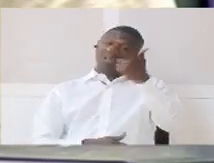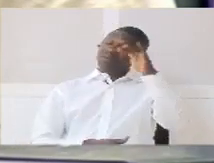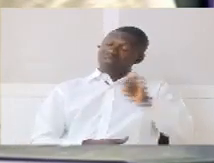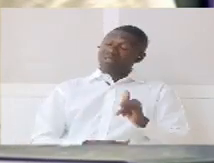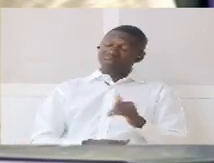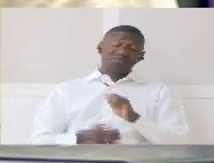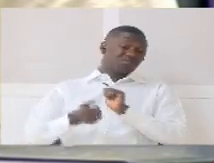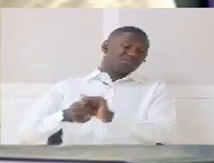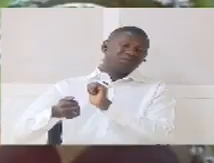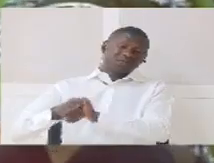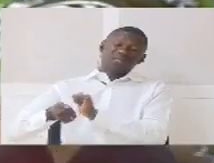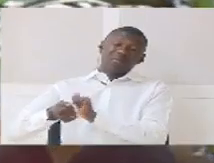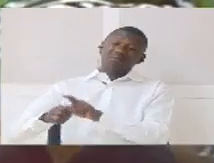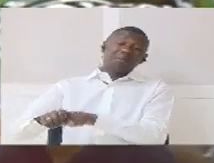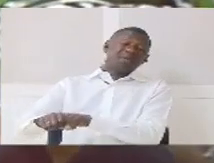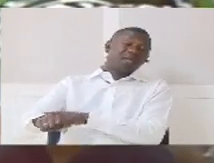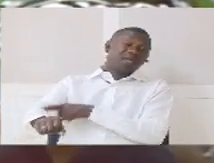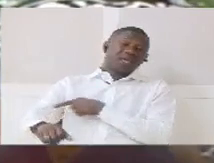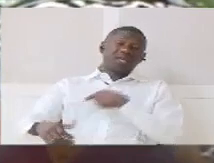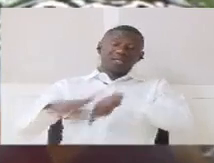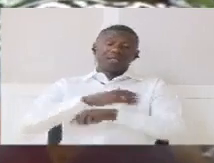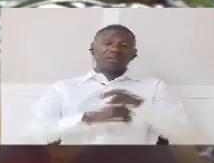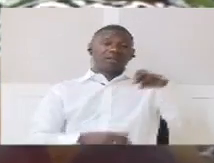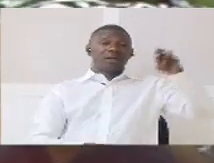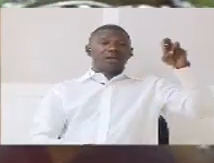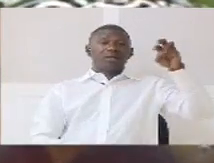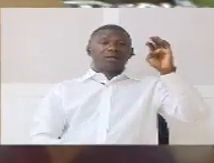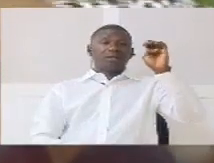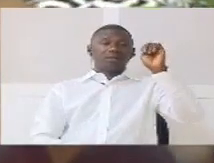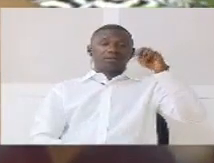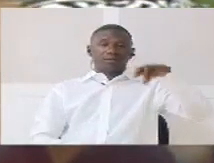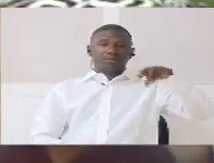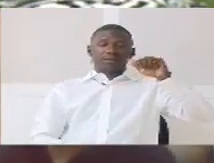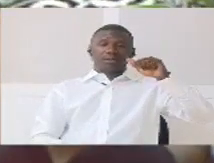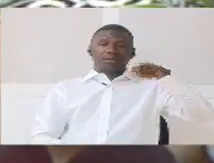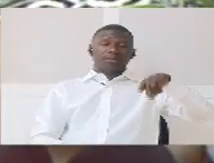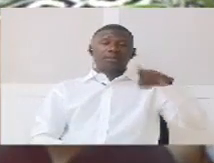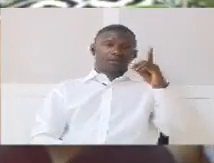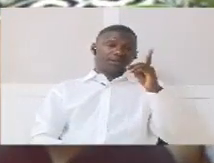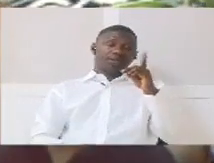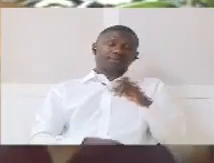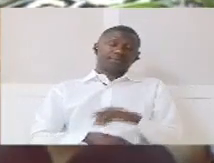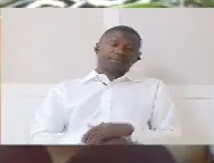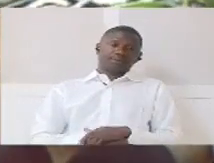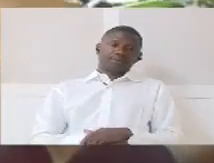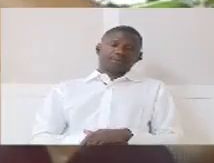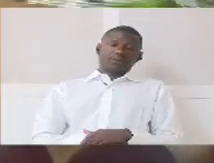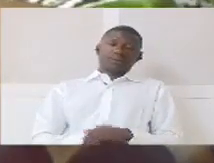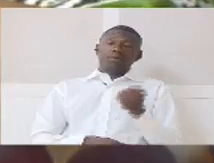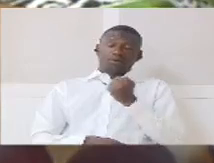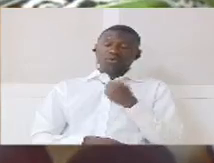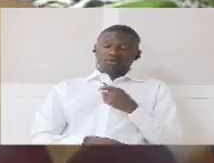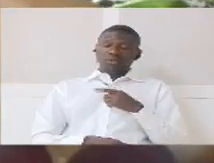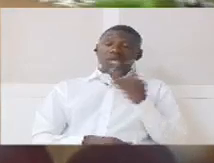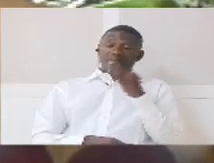thing. So because if you take this into consideration, the length of time that some of these inmates at